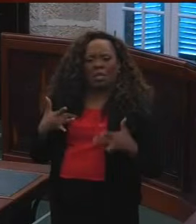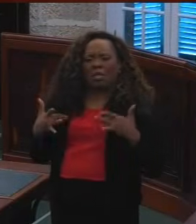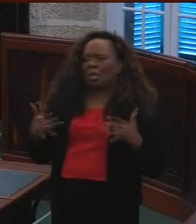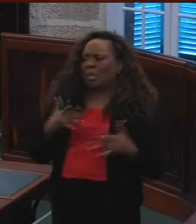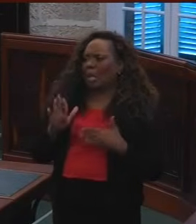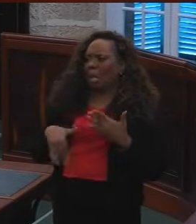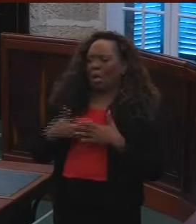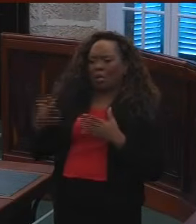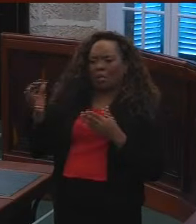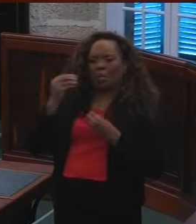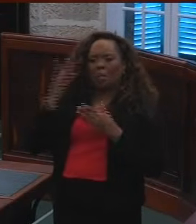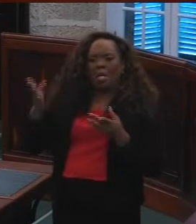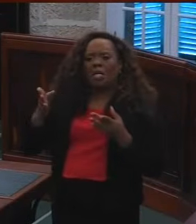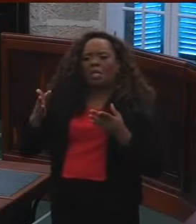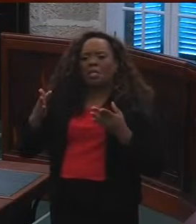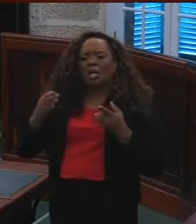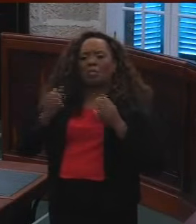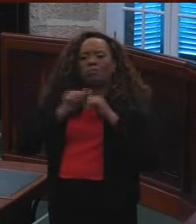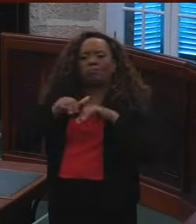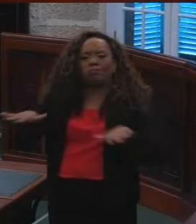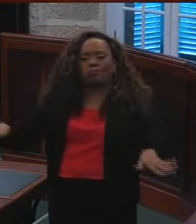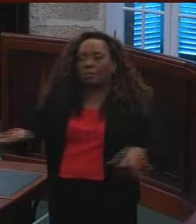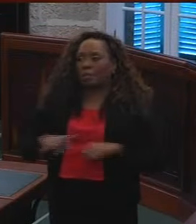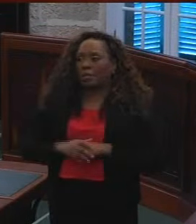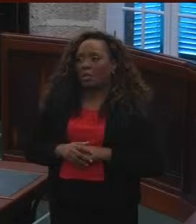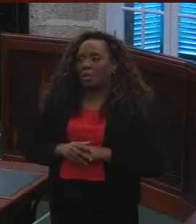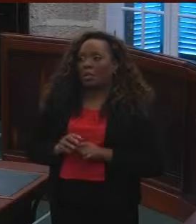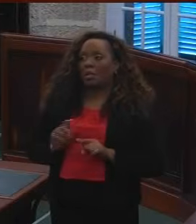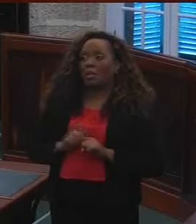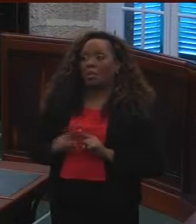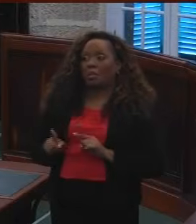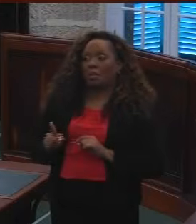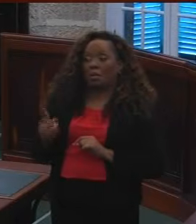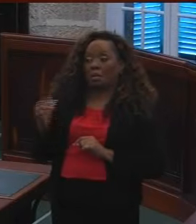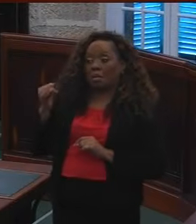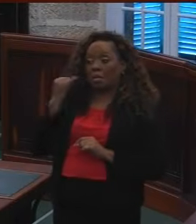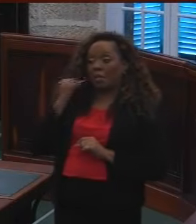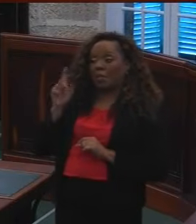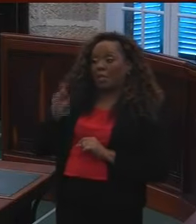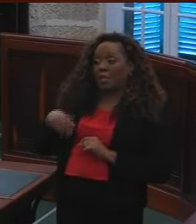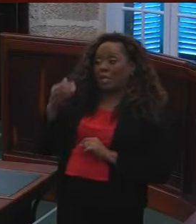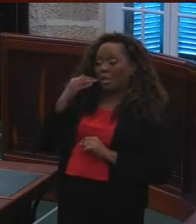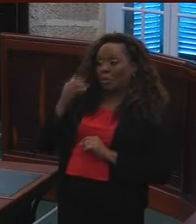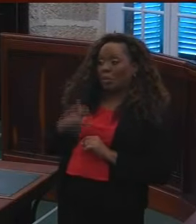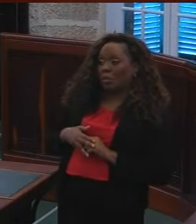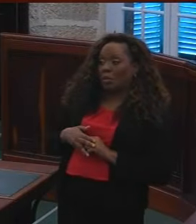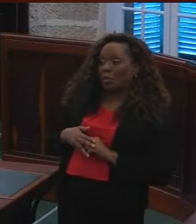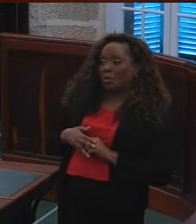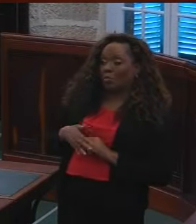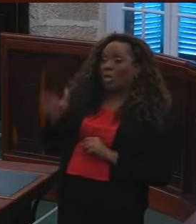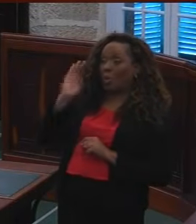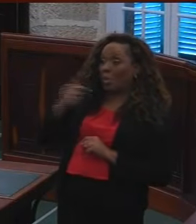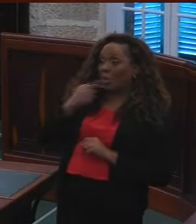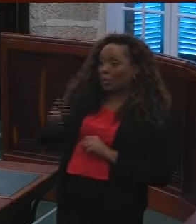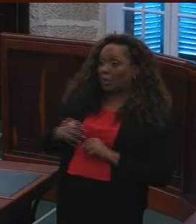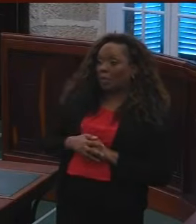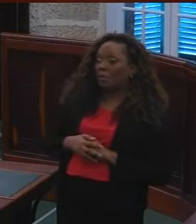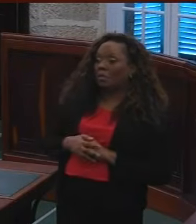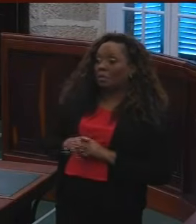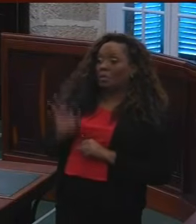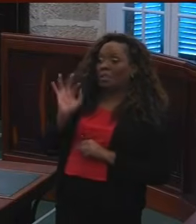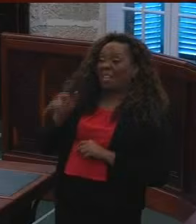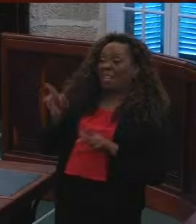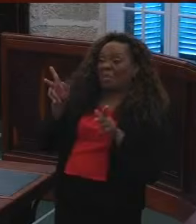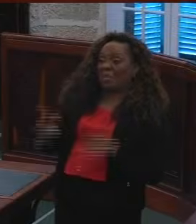exposed. It's not. It's going to be confidential, but people who need to know will know that so-and-so is capable or